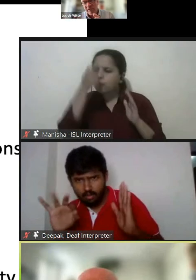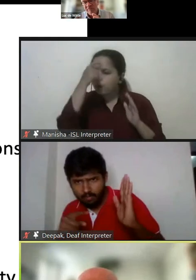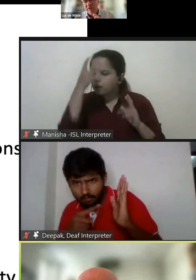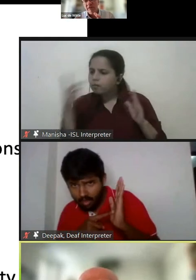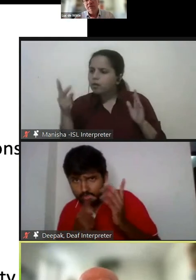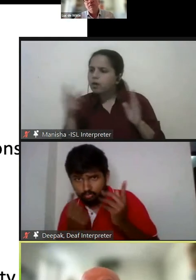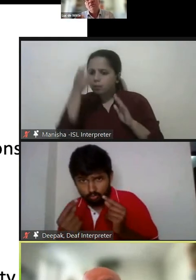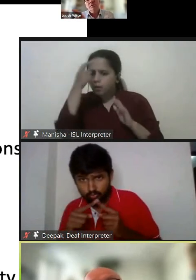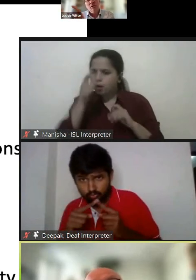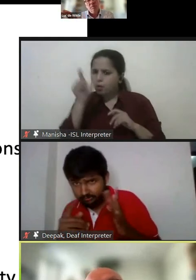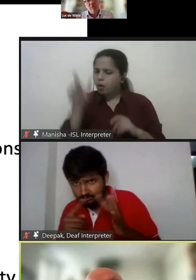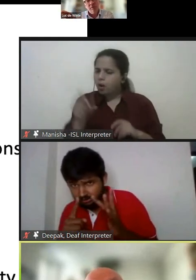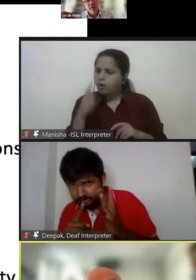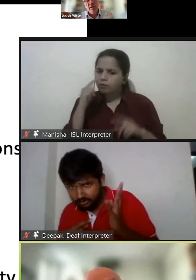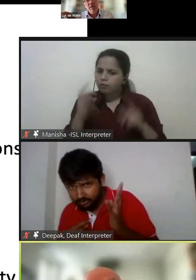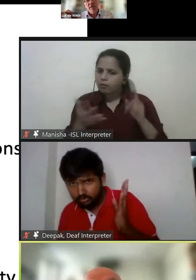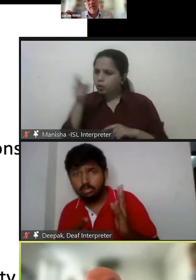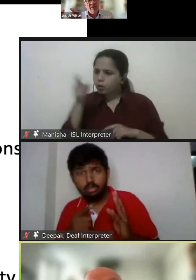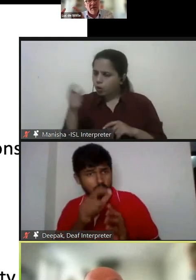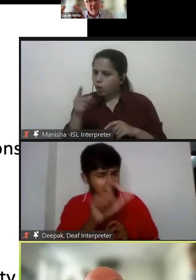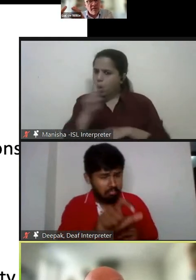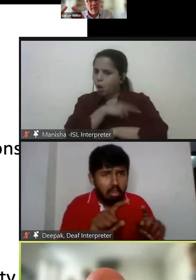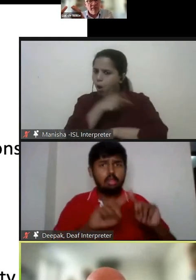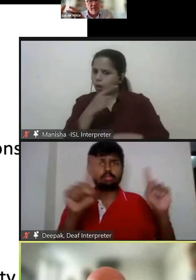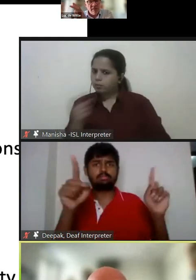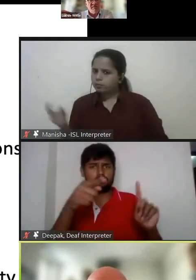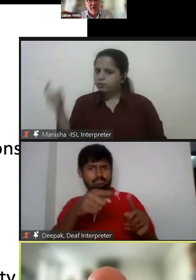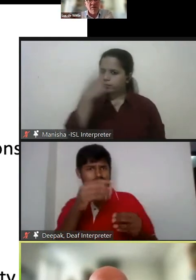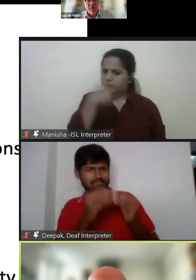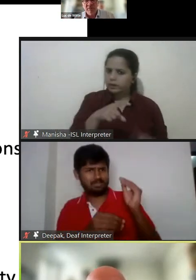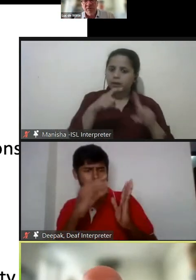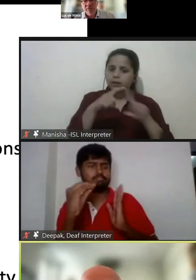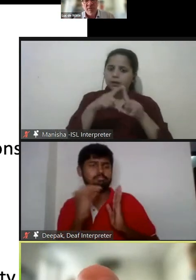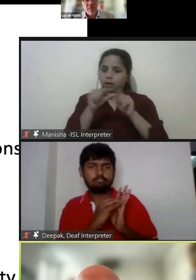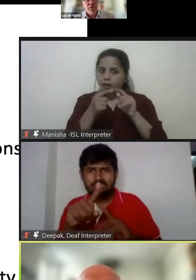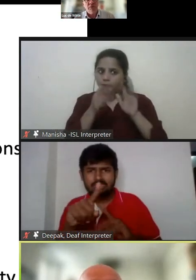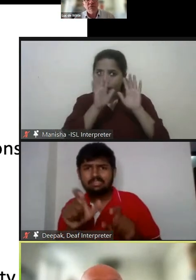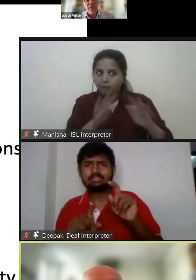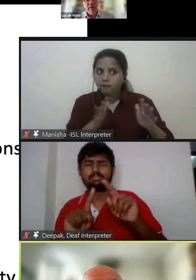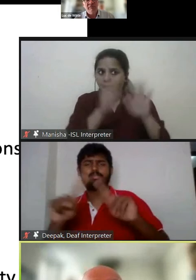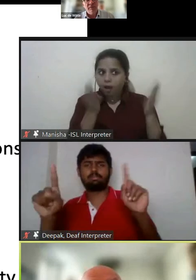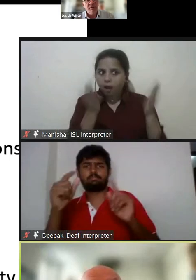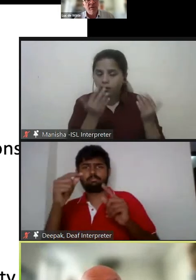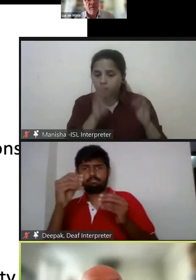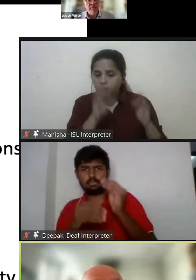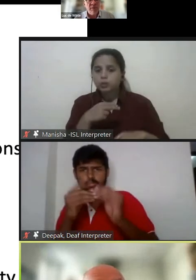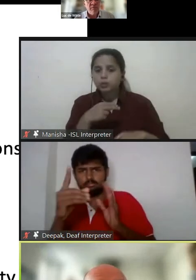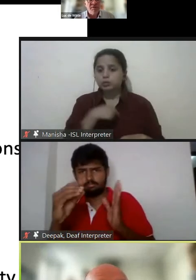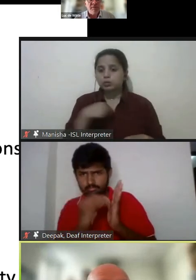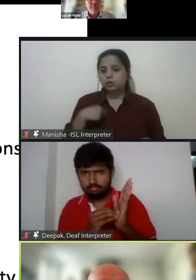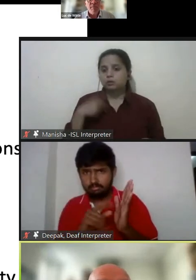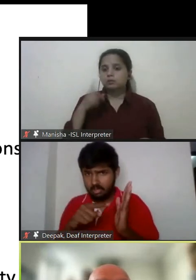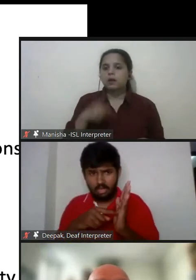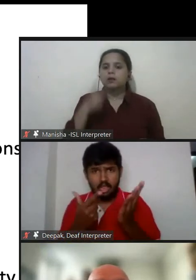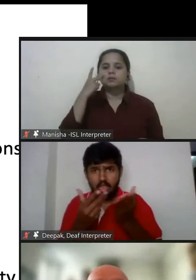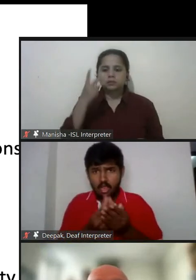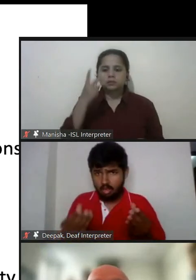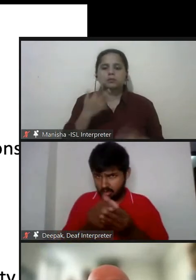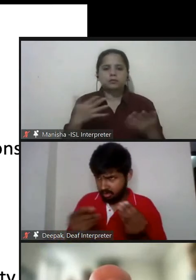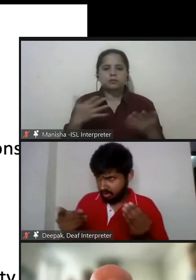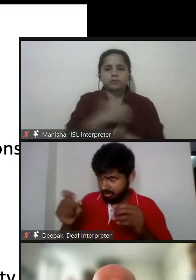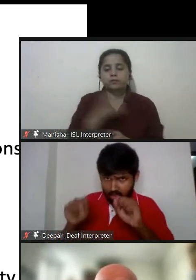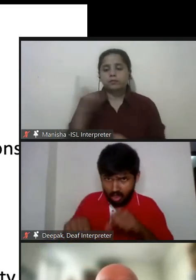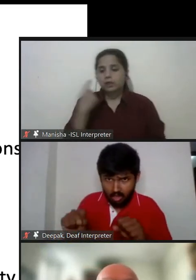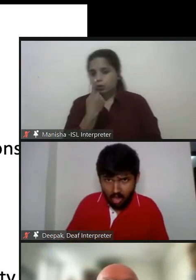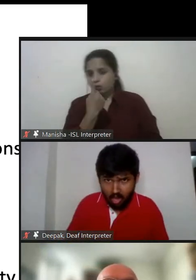problem identified goes to a hospital, the data is available to a doctor or whoever they will see. Doctor, you have a